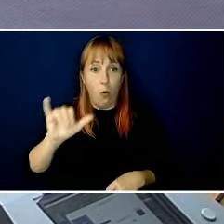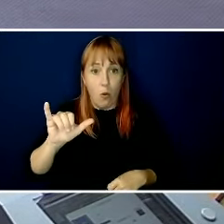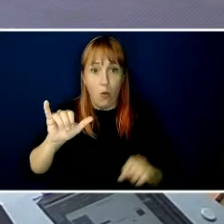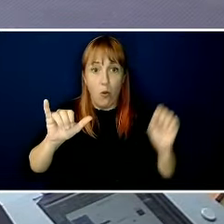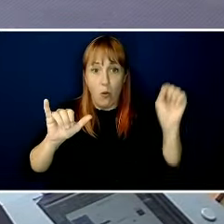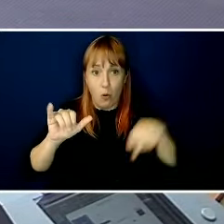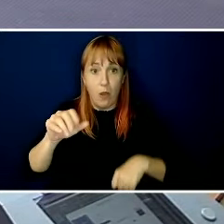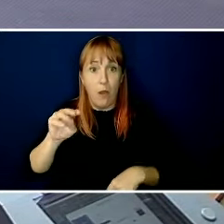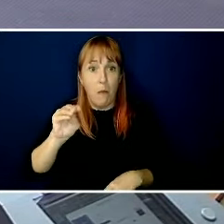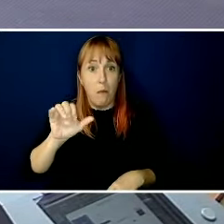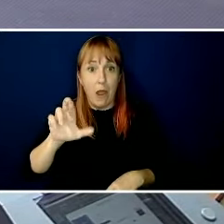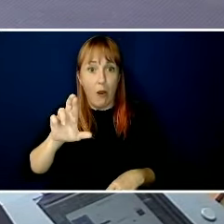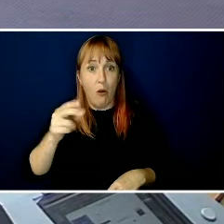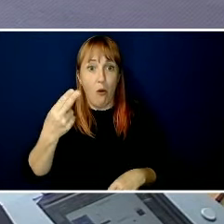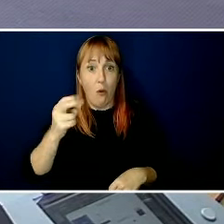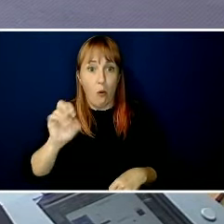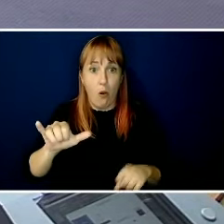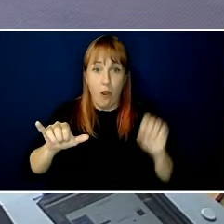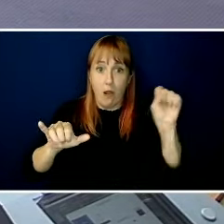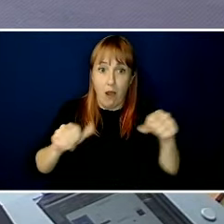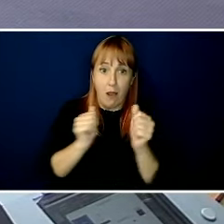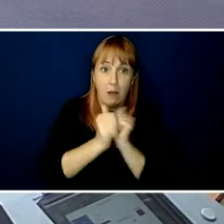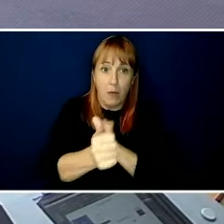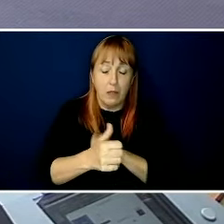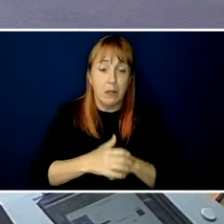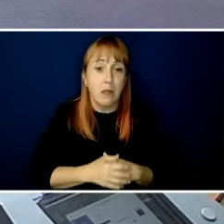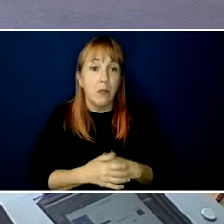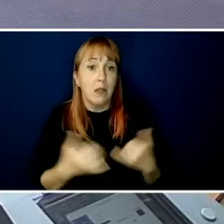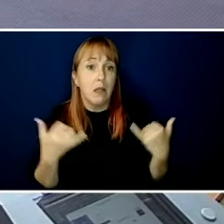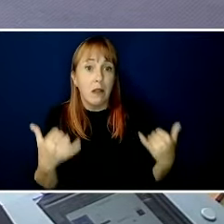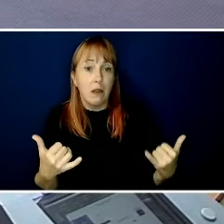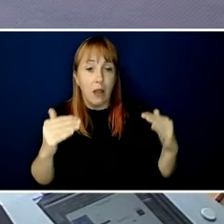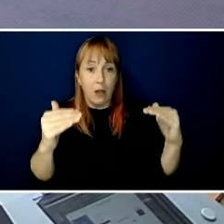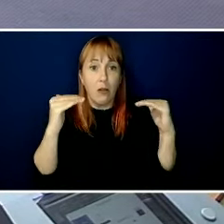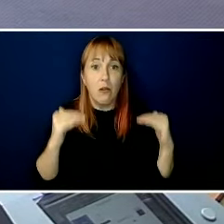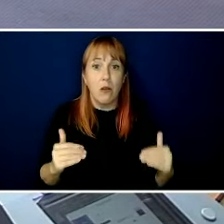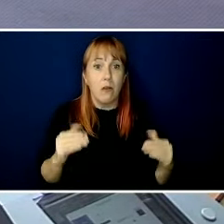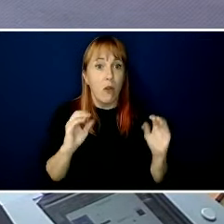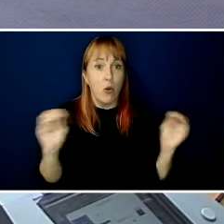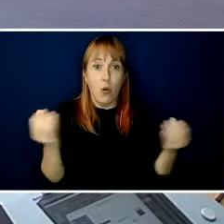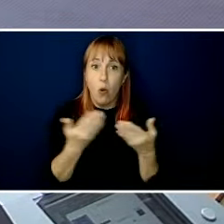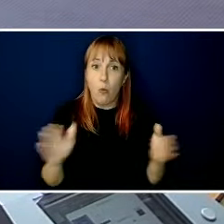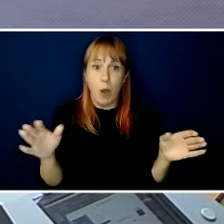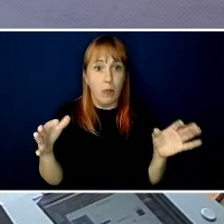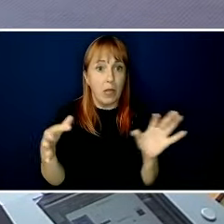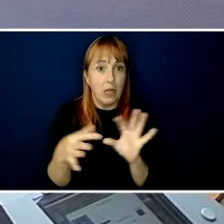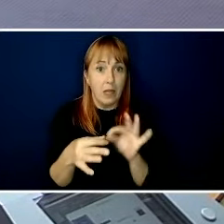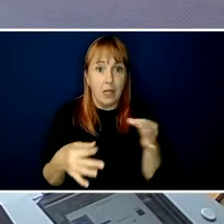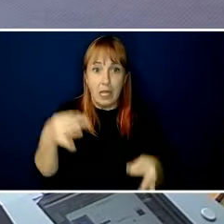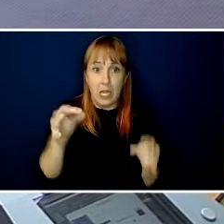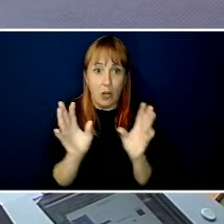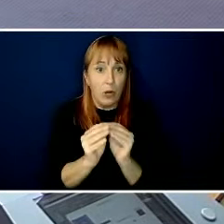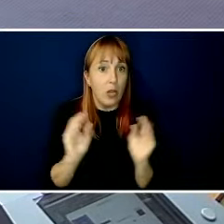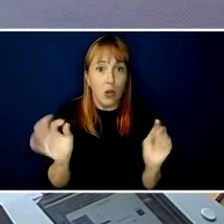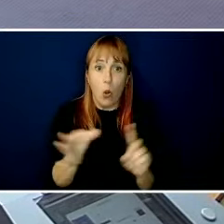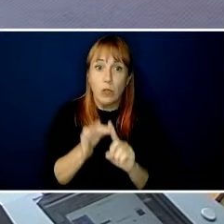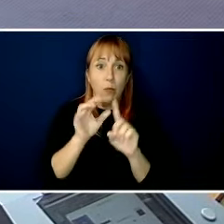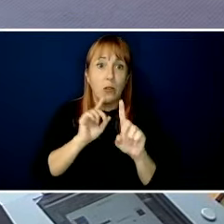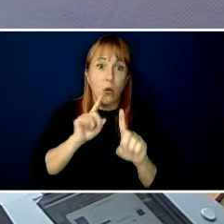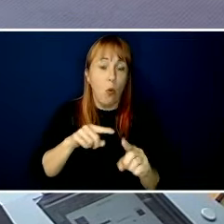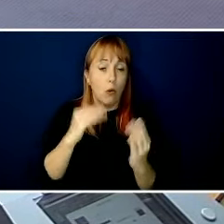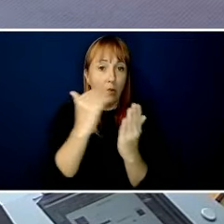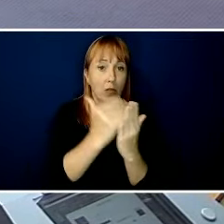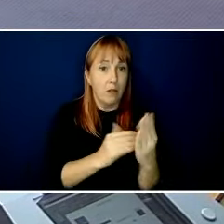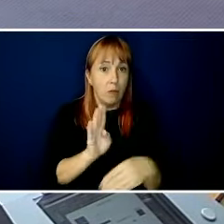Mayor Hoy? Aye. Motion passes. All right. We have no public hearings. We have no special orders of business.